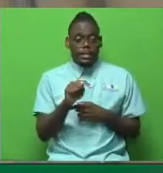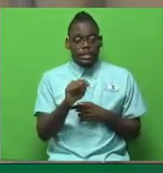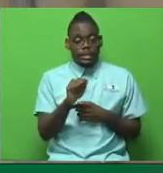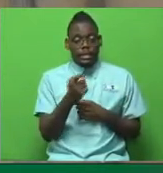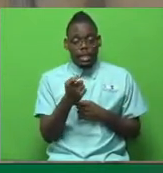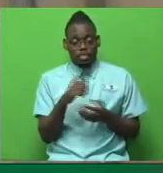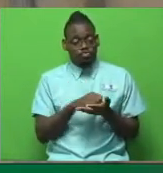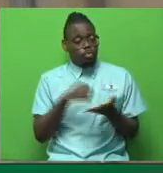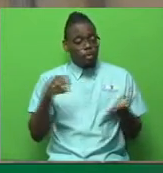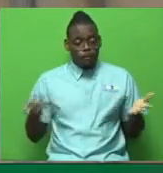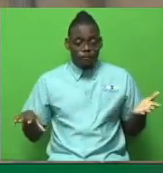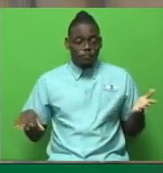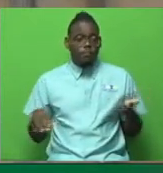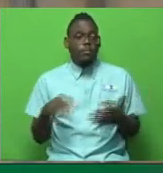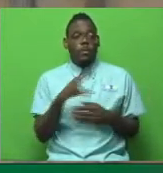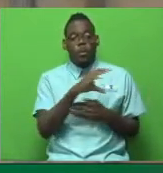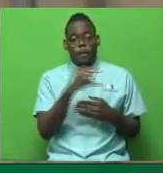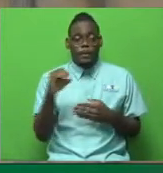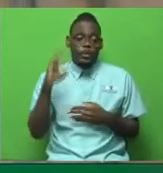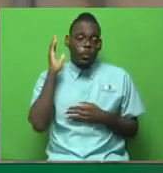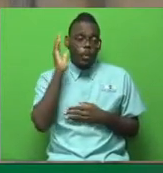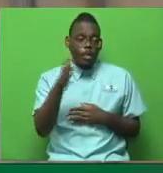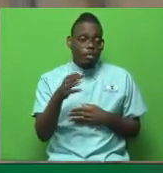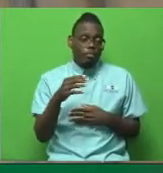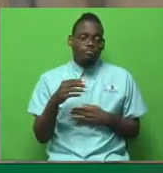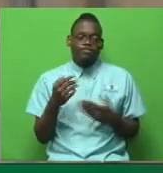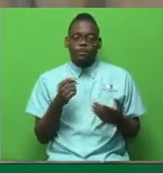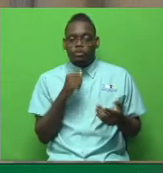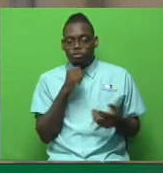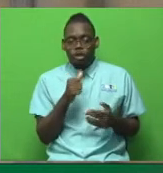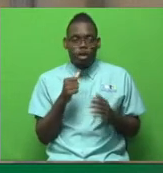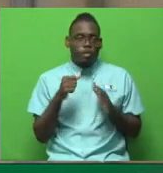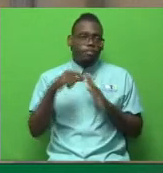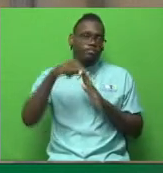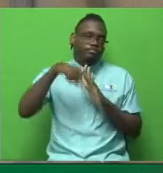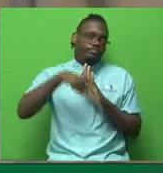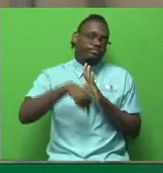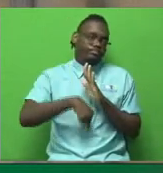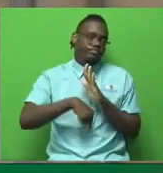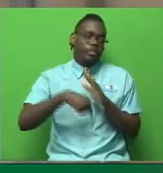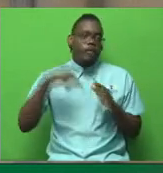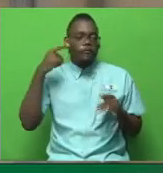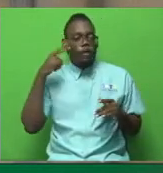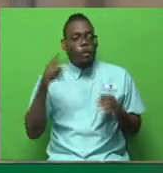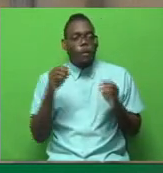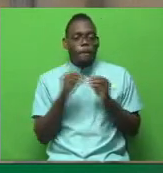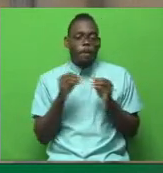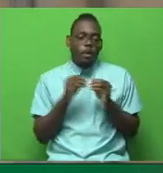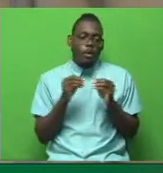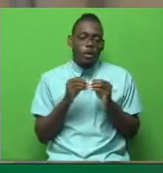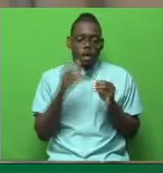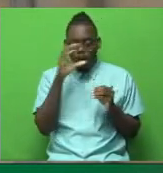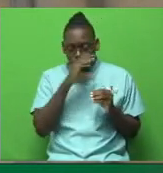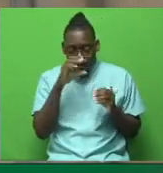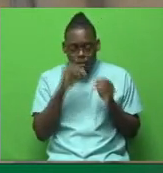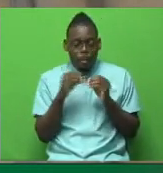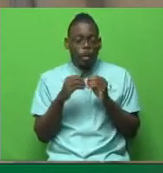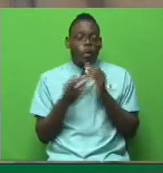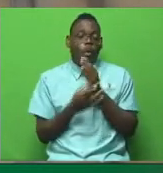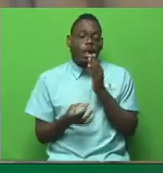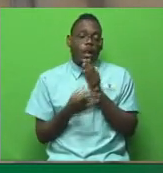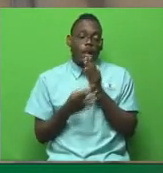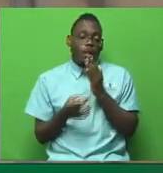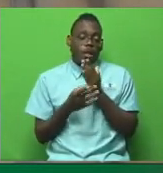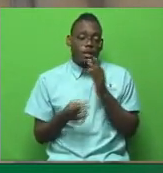more exploration more National Revenue so that we could pay more food support grants